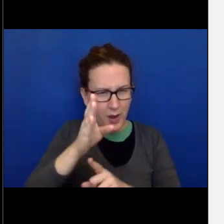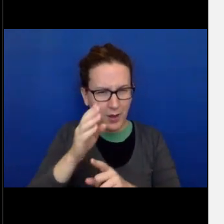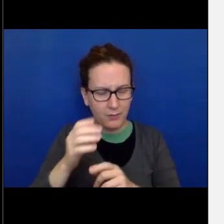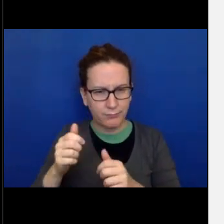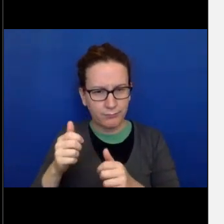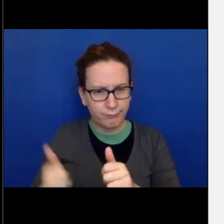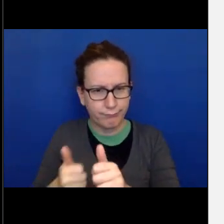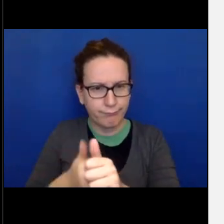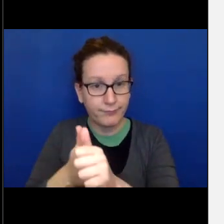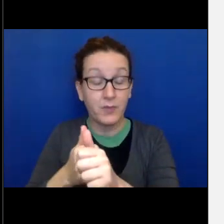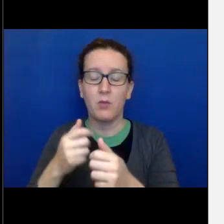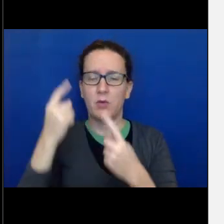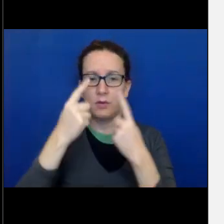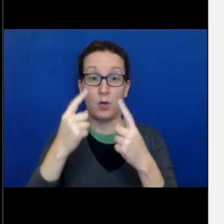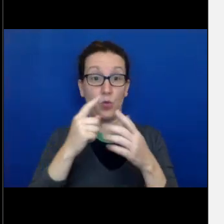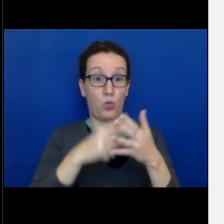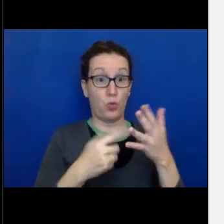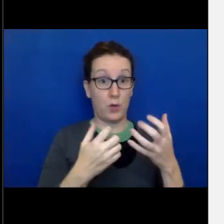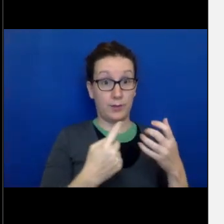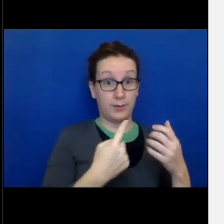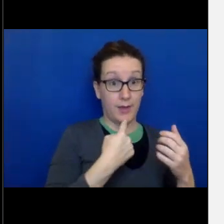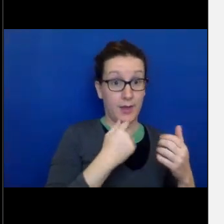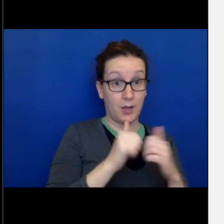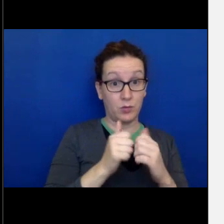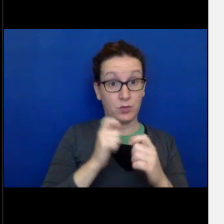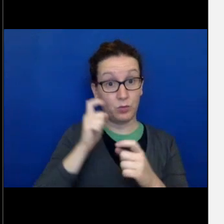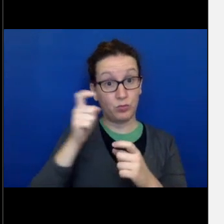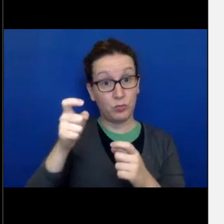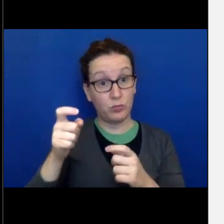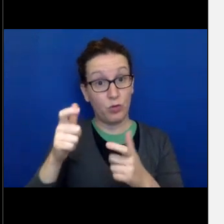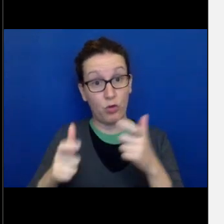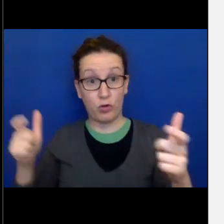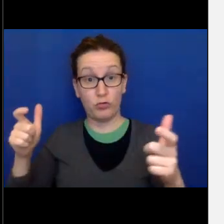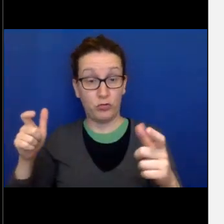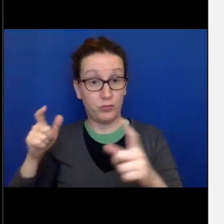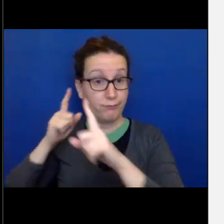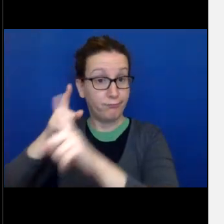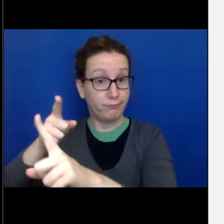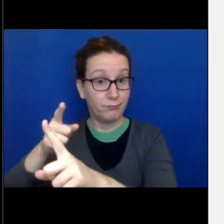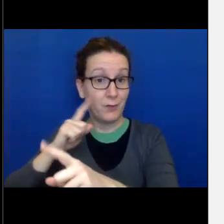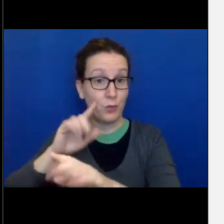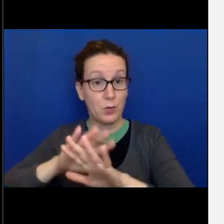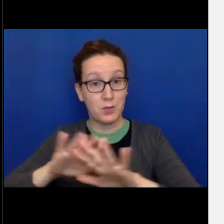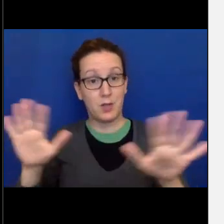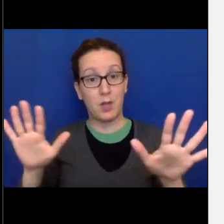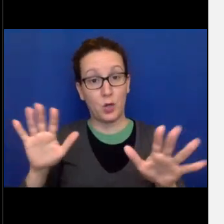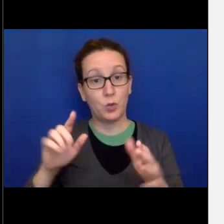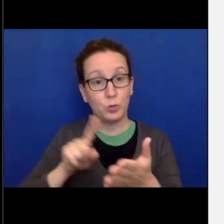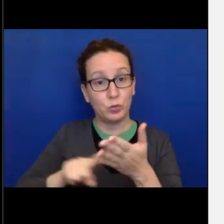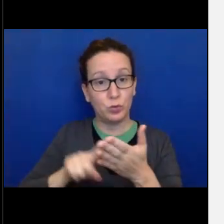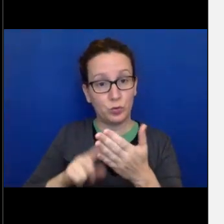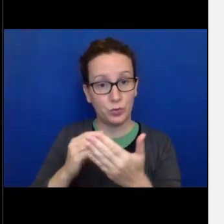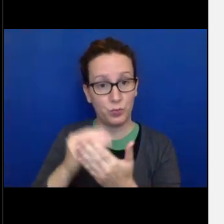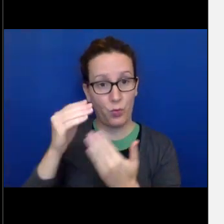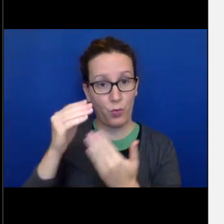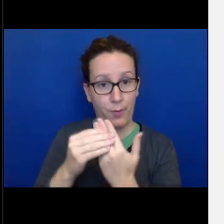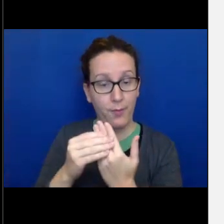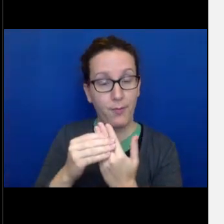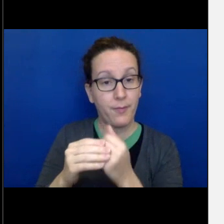what you're going to say contributes to the larger sort of agenda you have for your entire research program.